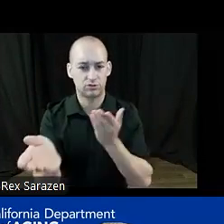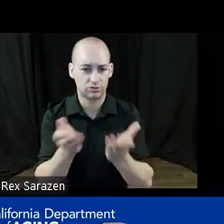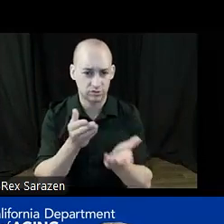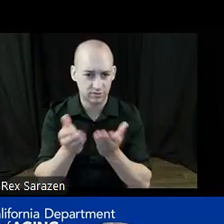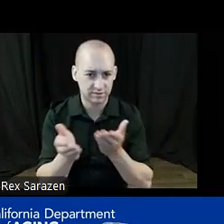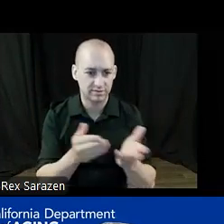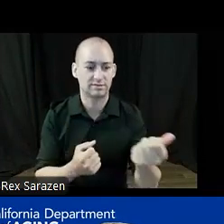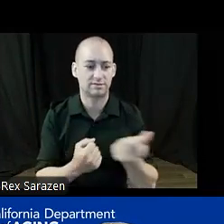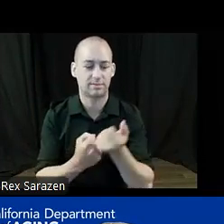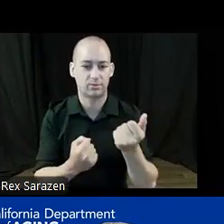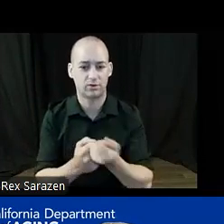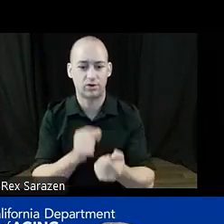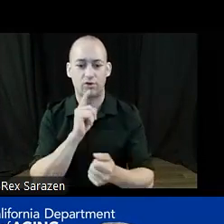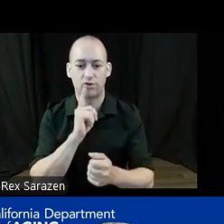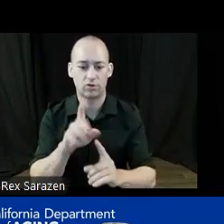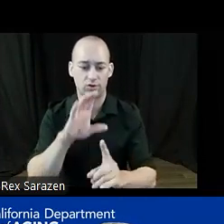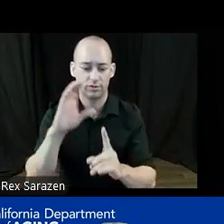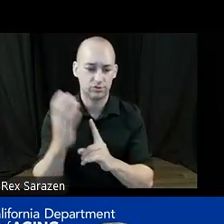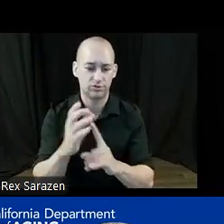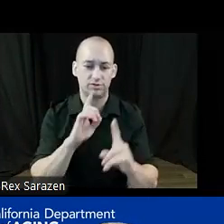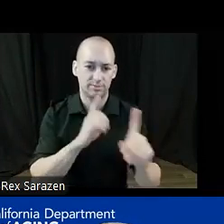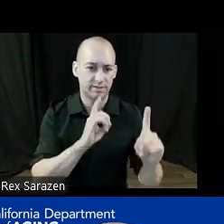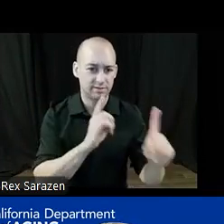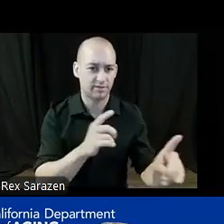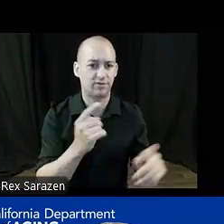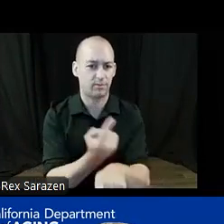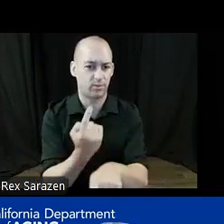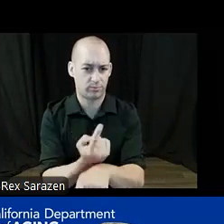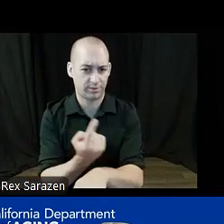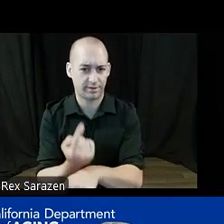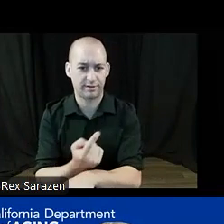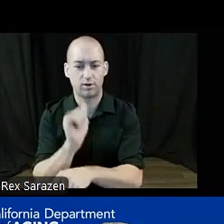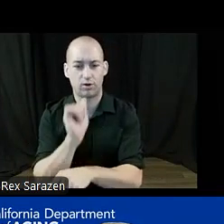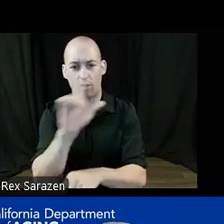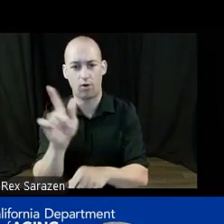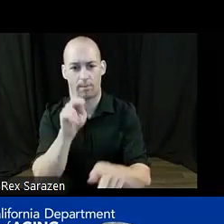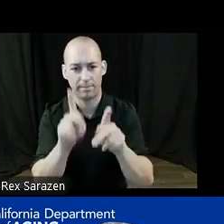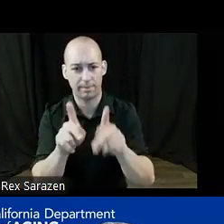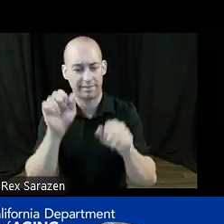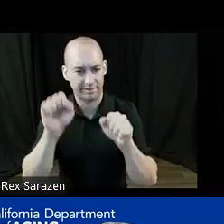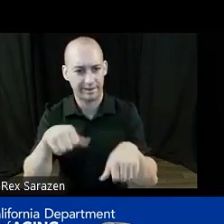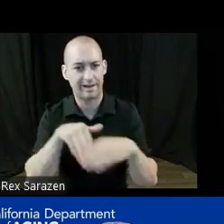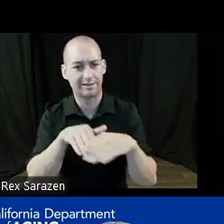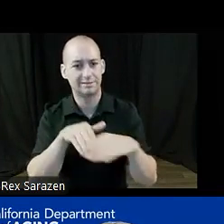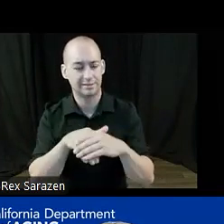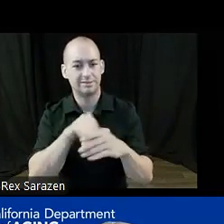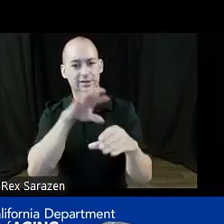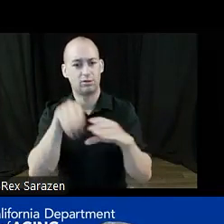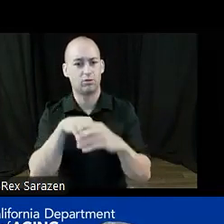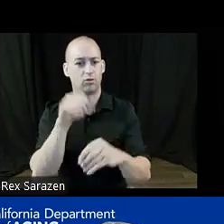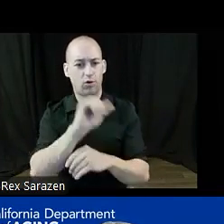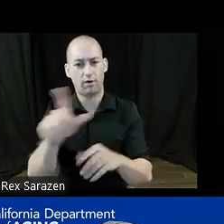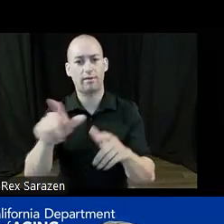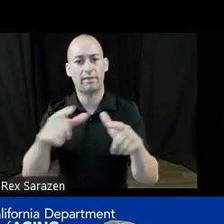supports are culturally responsive and appropriate so that all people can access them, inclusive of all languages